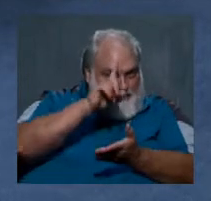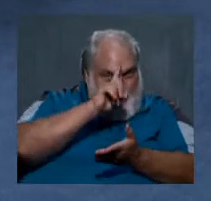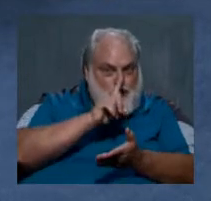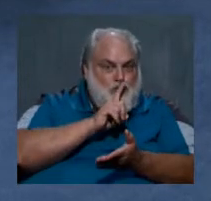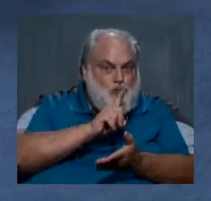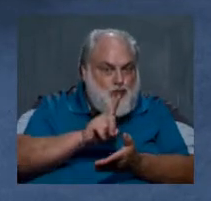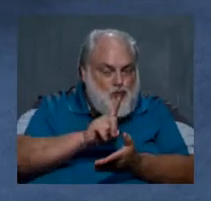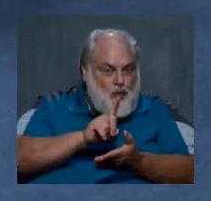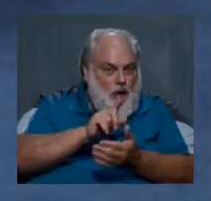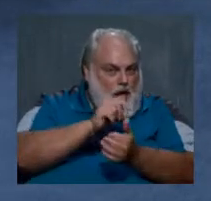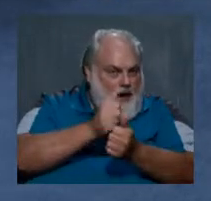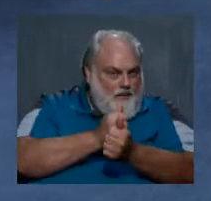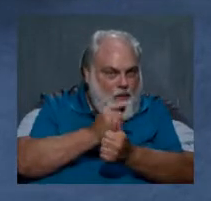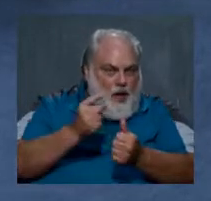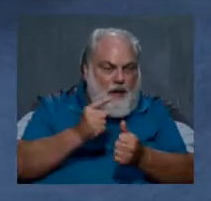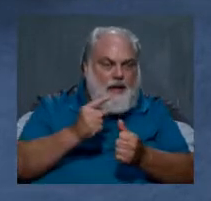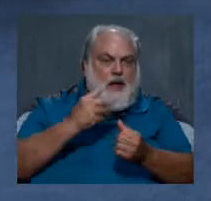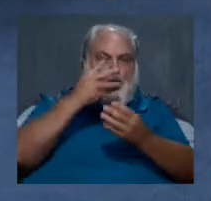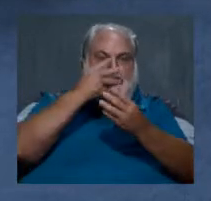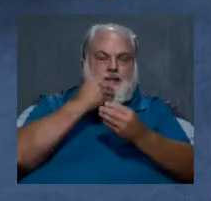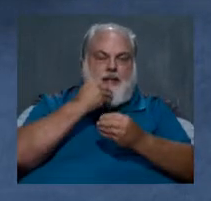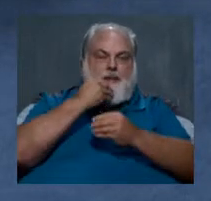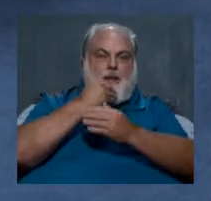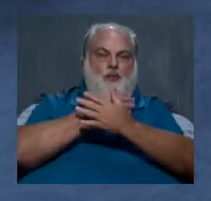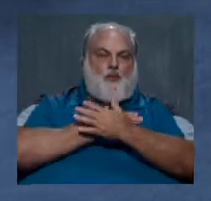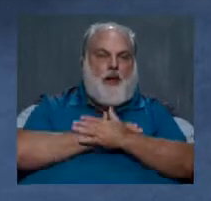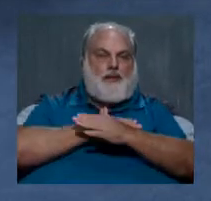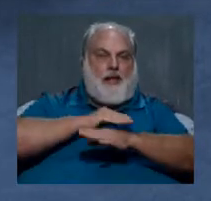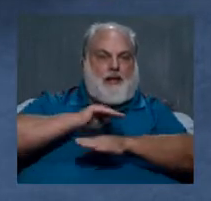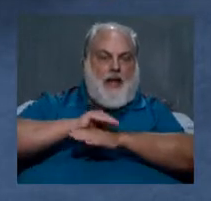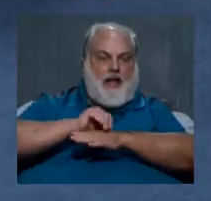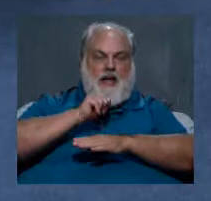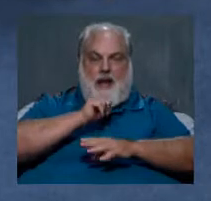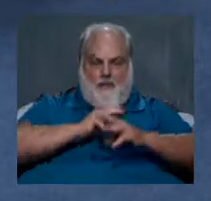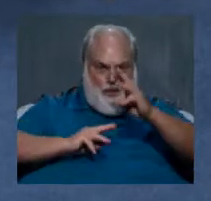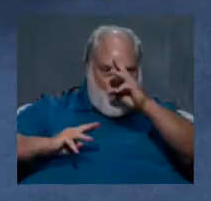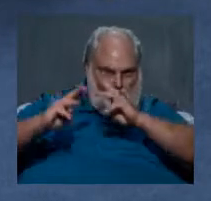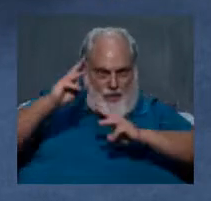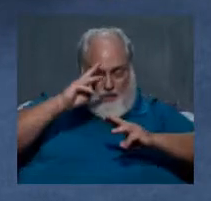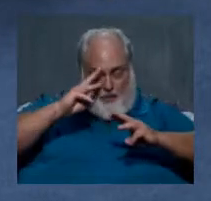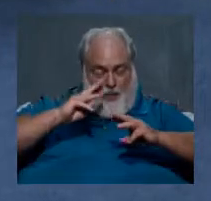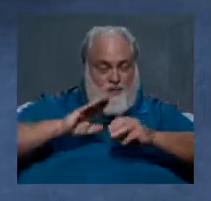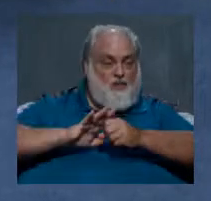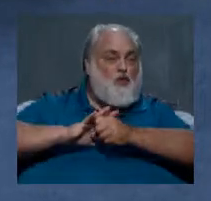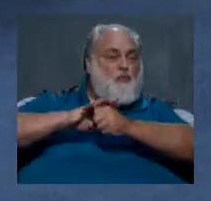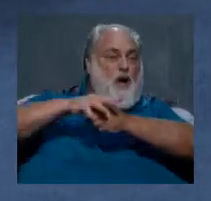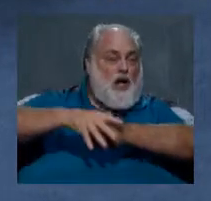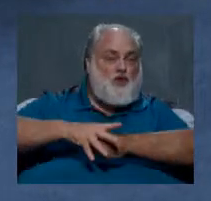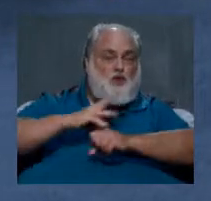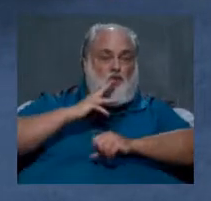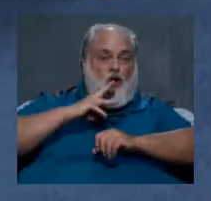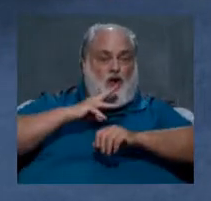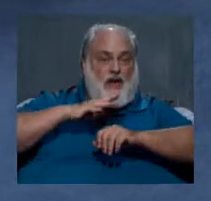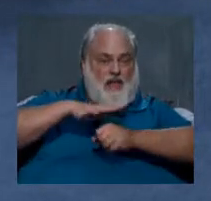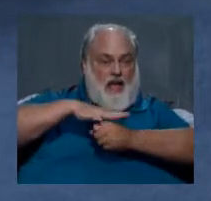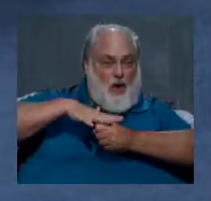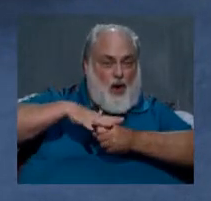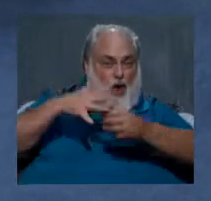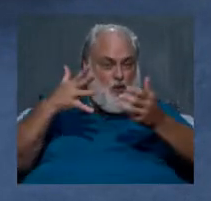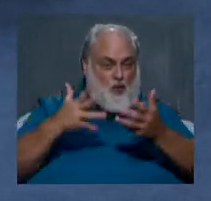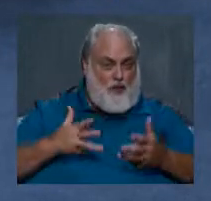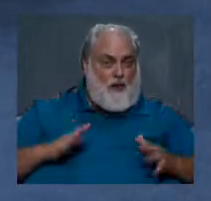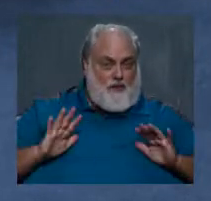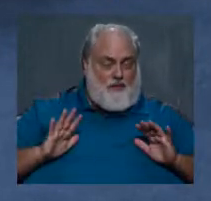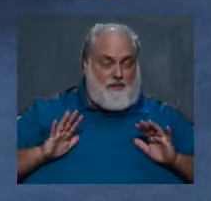ensure everybody can sleep at night, because there's a lot of concern. We have a lot of water that's already coming into the subdivision.